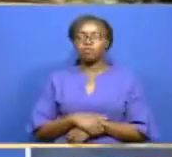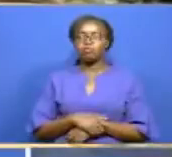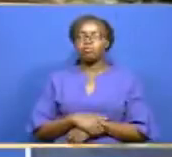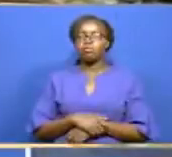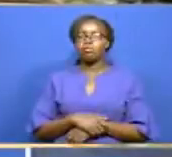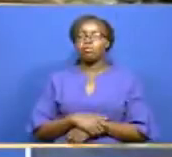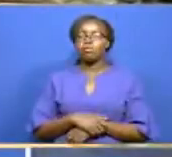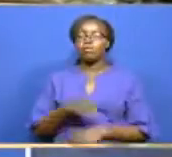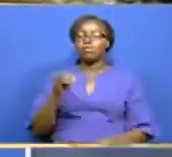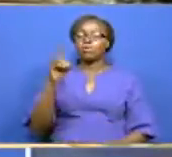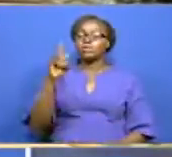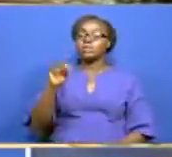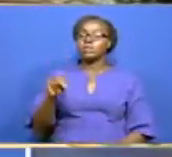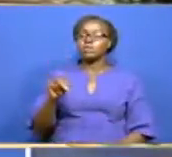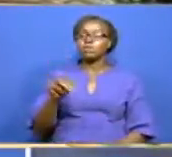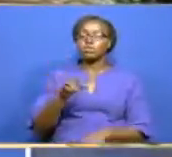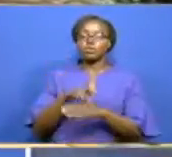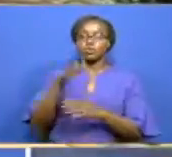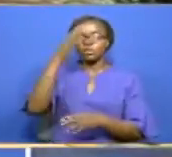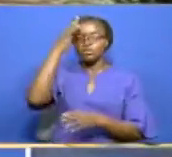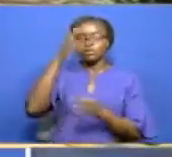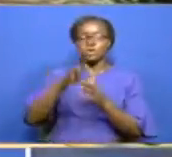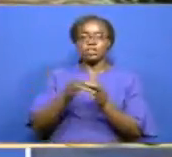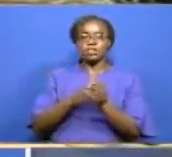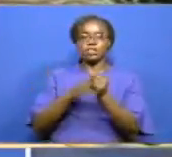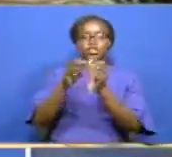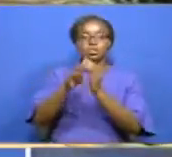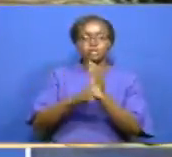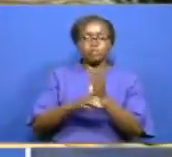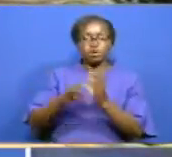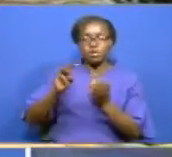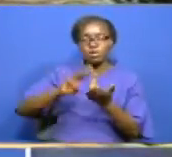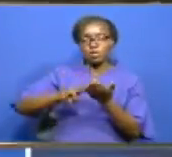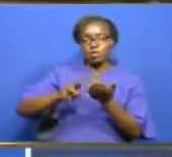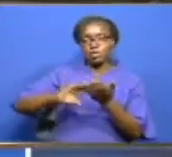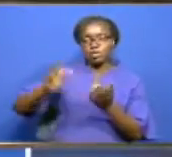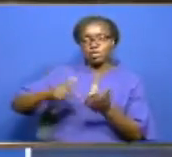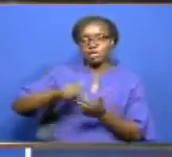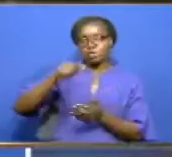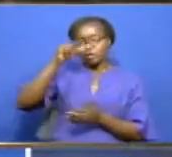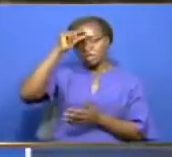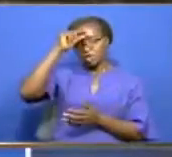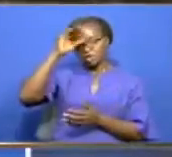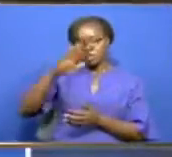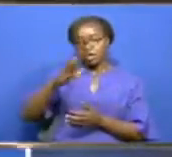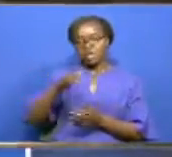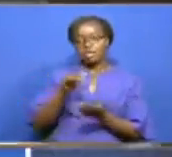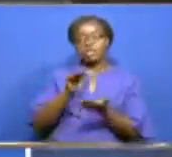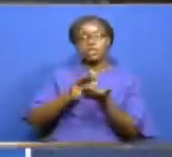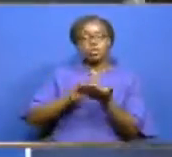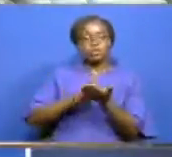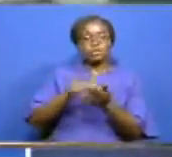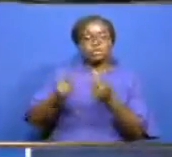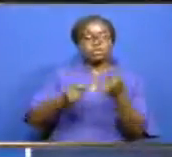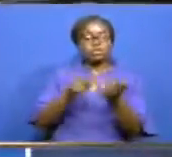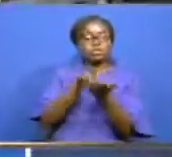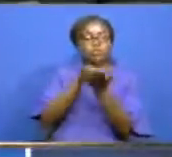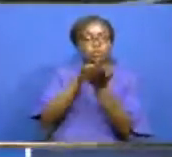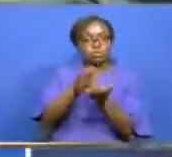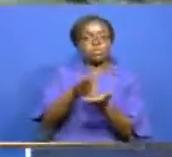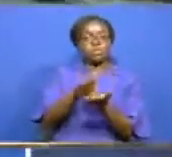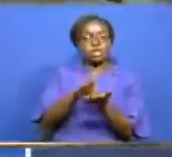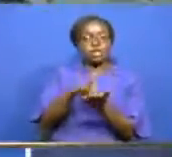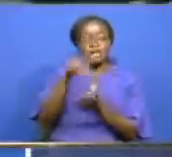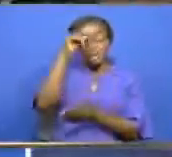The Orange Party says it has lost faith in the leadership of Migori County Governor Okoth Obado and will forthwith commence the process of impeaching the embattled